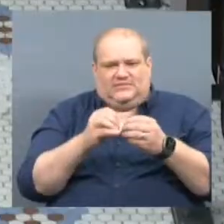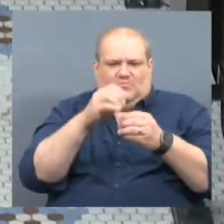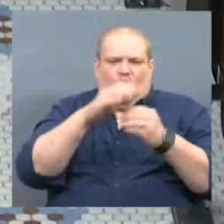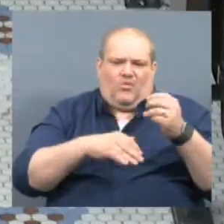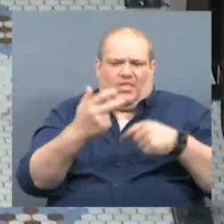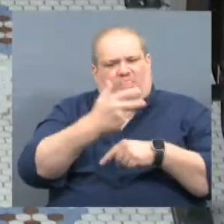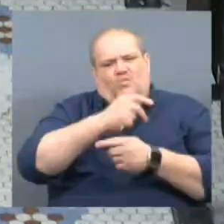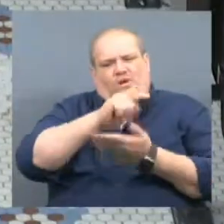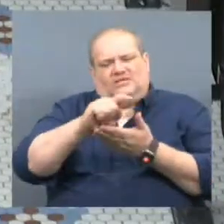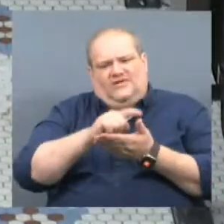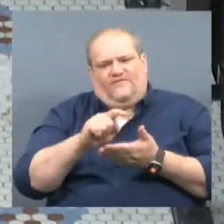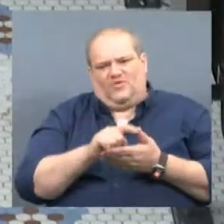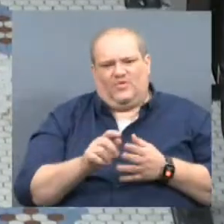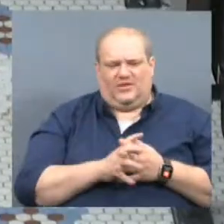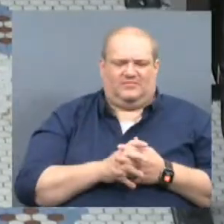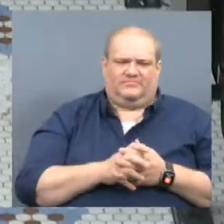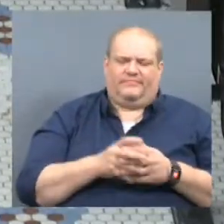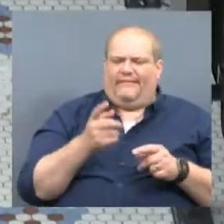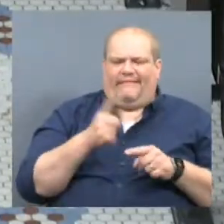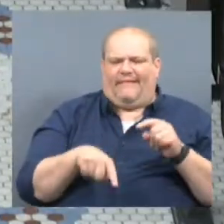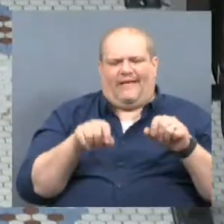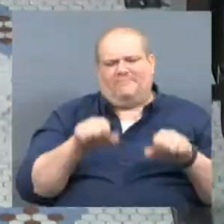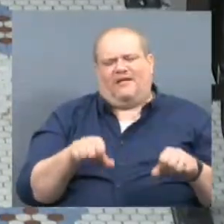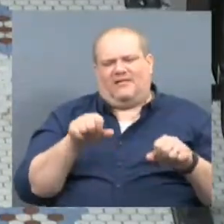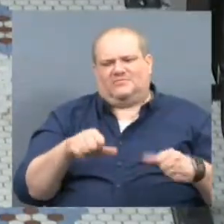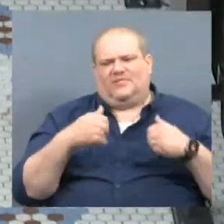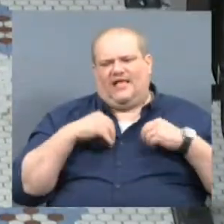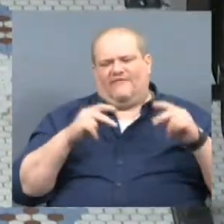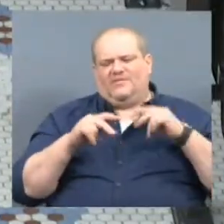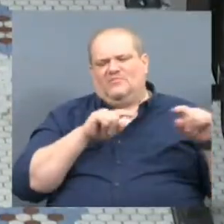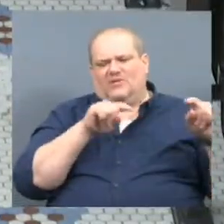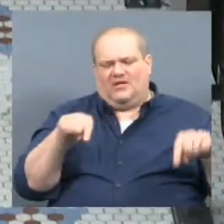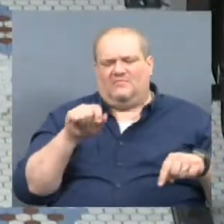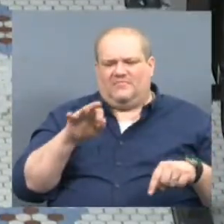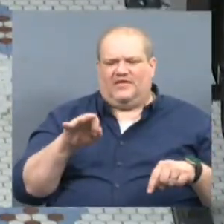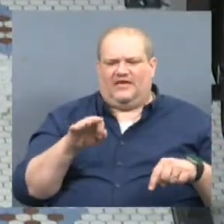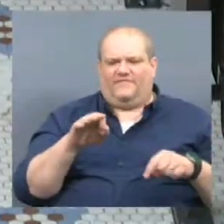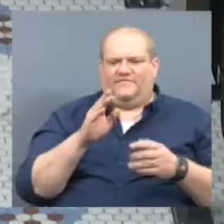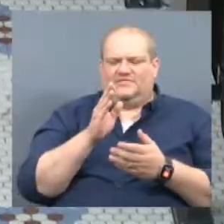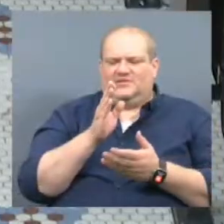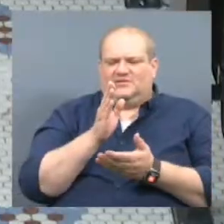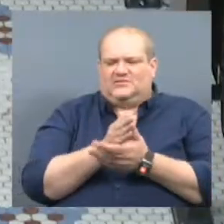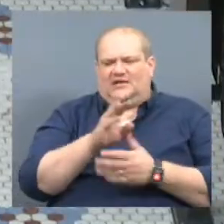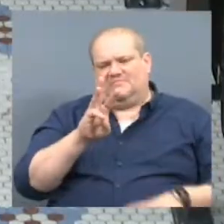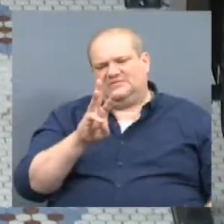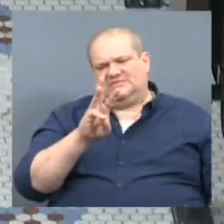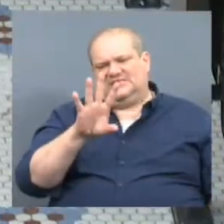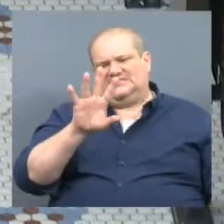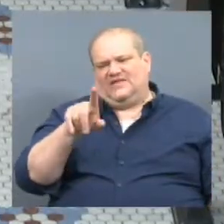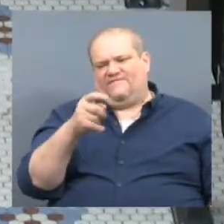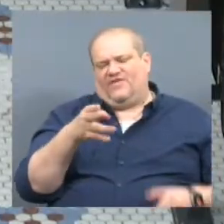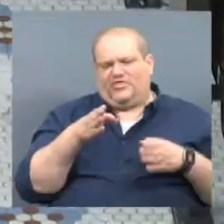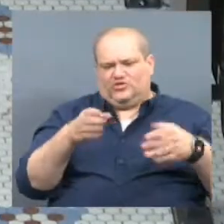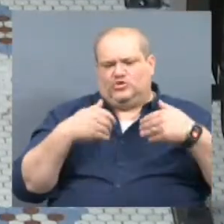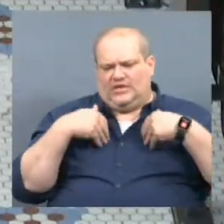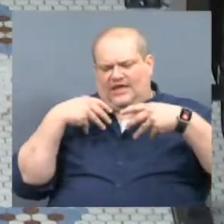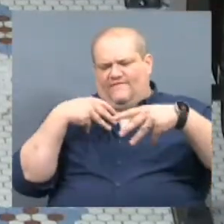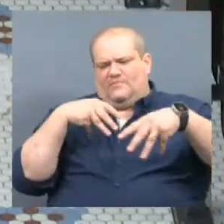days a week. It's not, you can't possibly have people coming in. They stopped 65th Street and had a